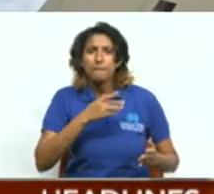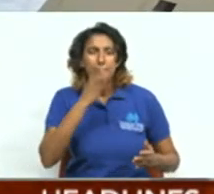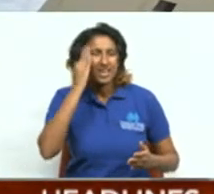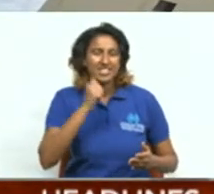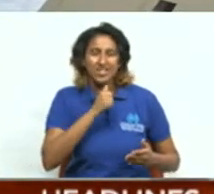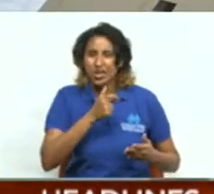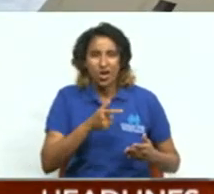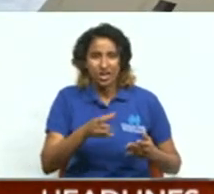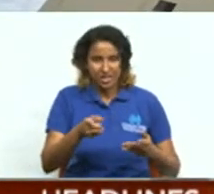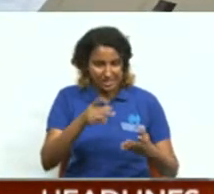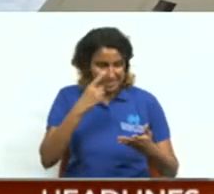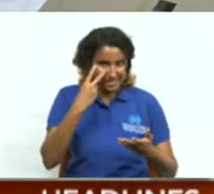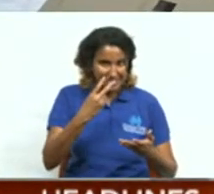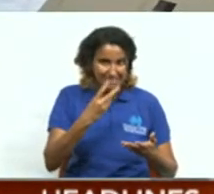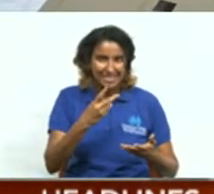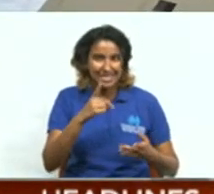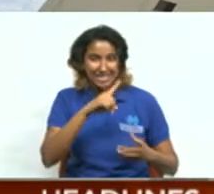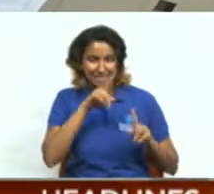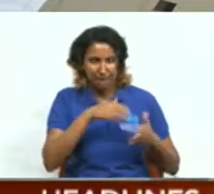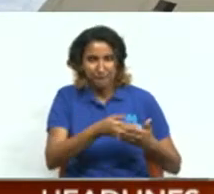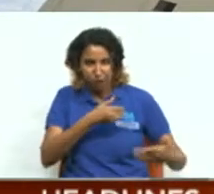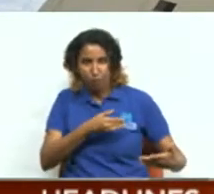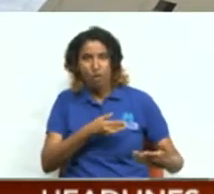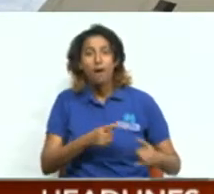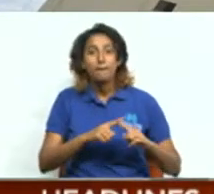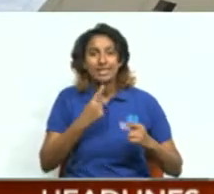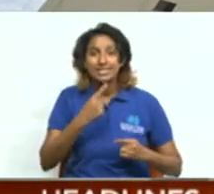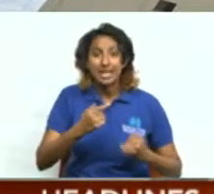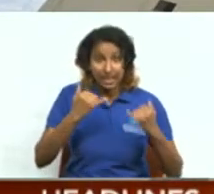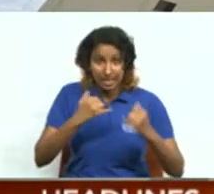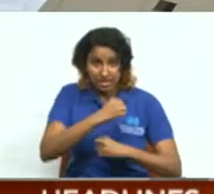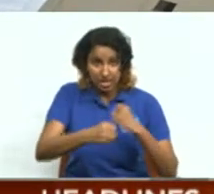all protocols and implemented security measures to ensure